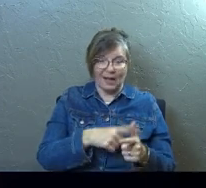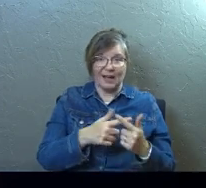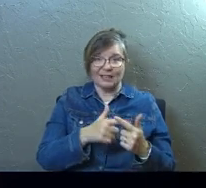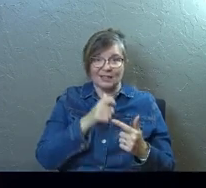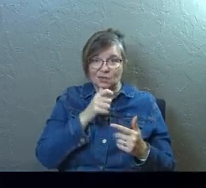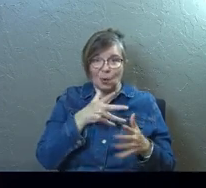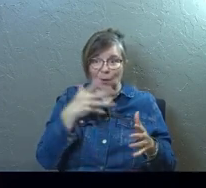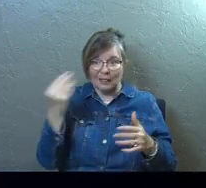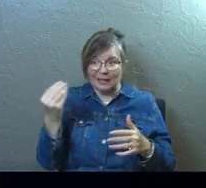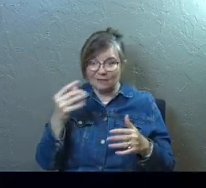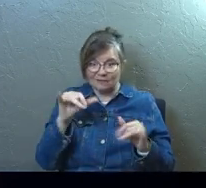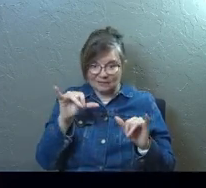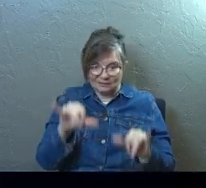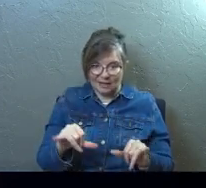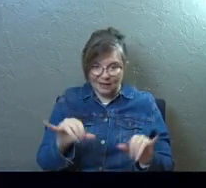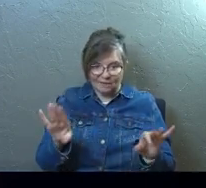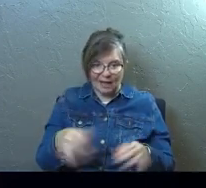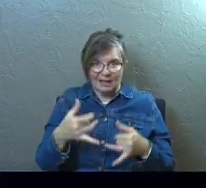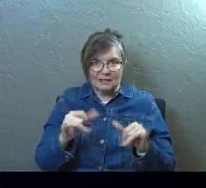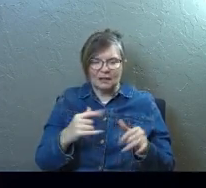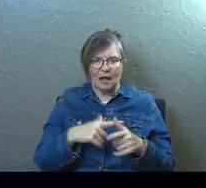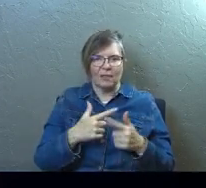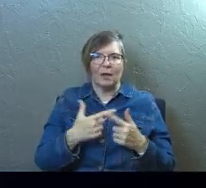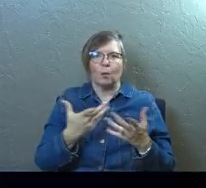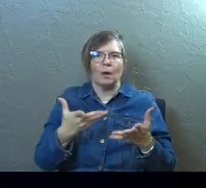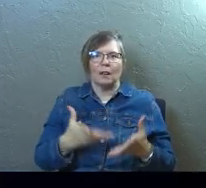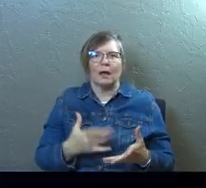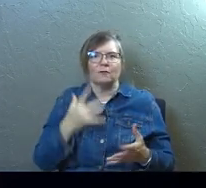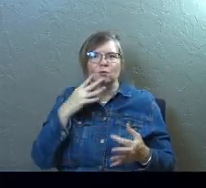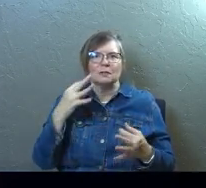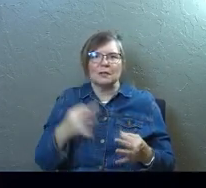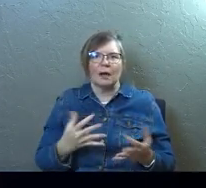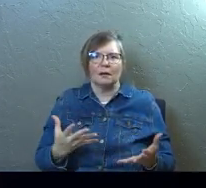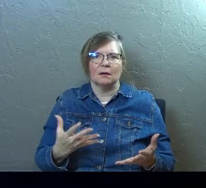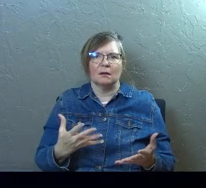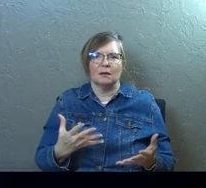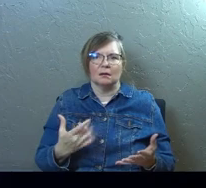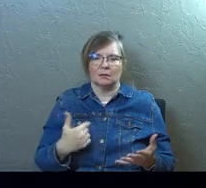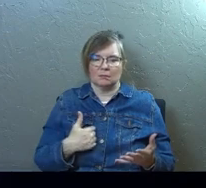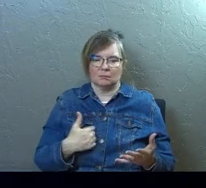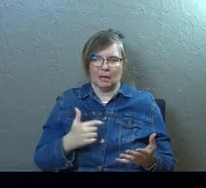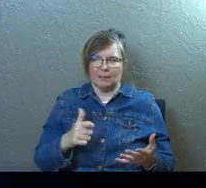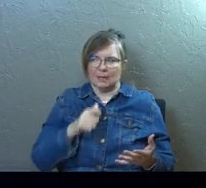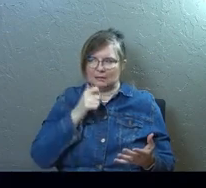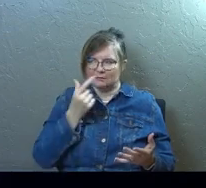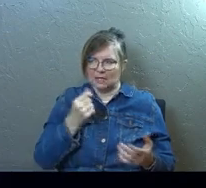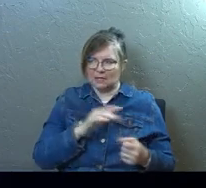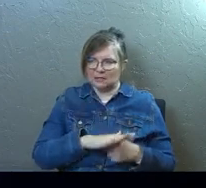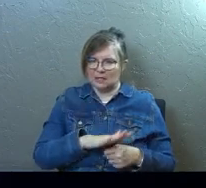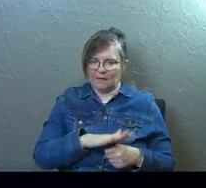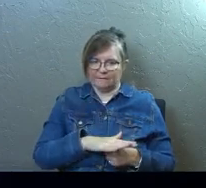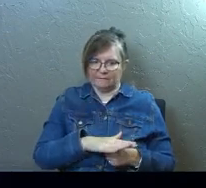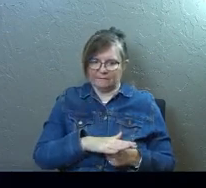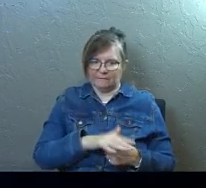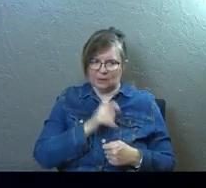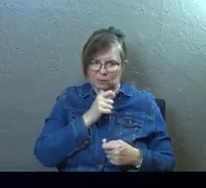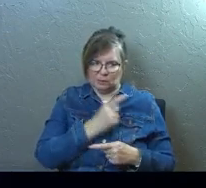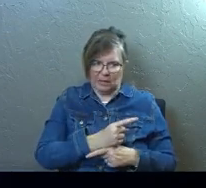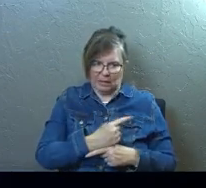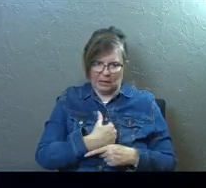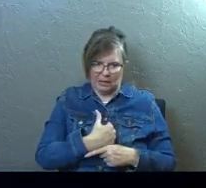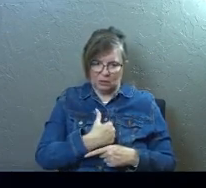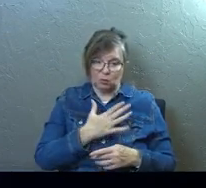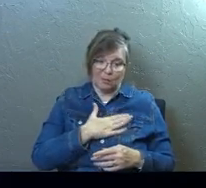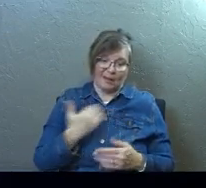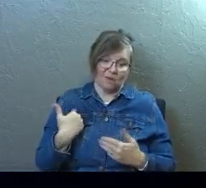then you don't leave your valley. And then what are you left to conclude? I must not have just done this right.